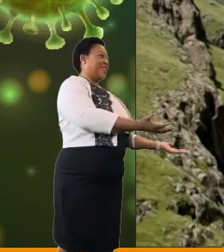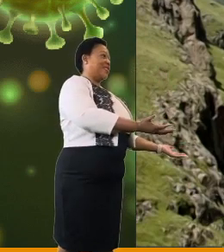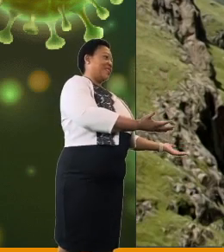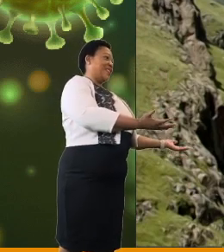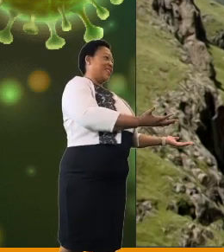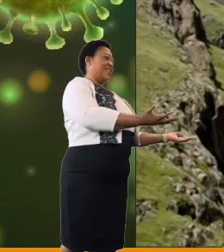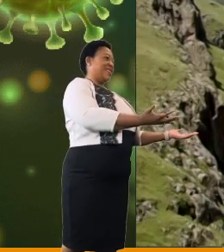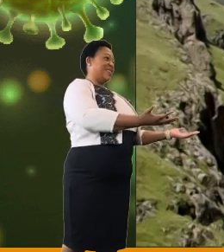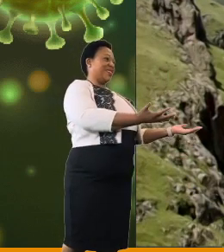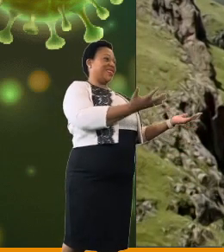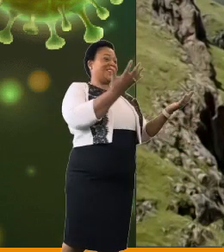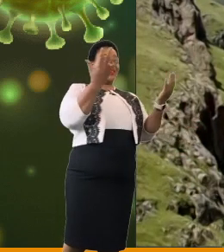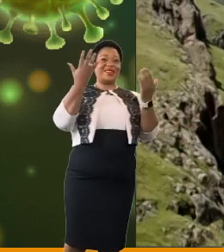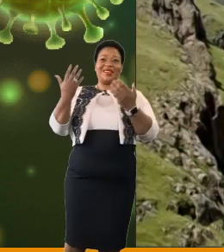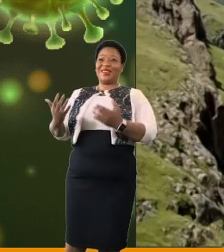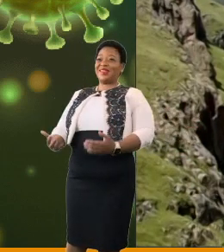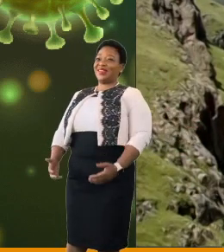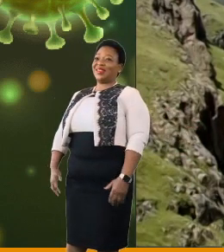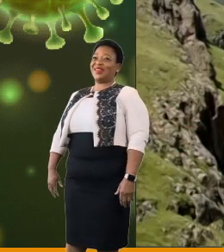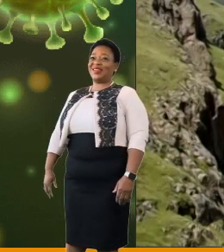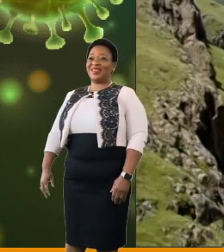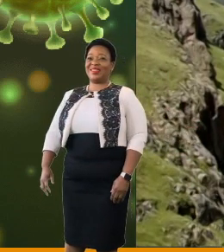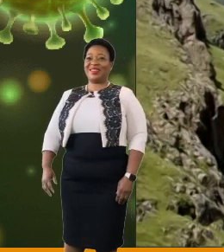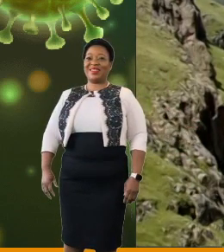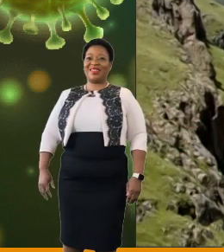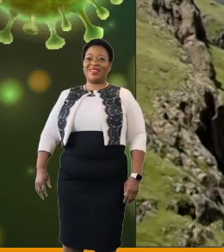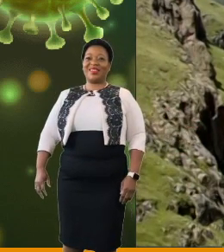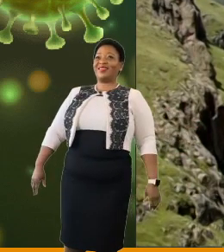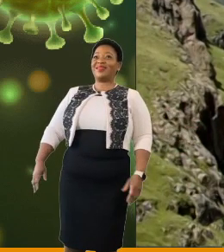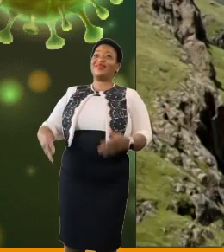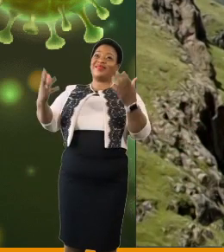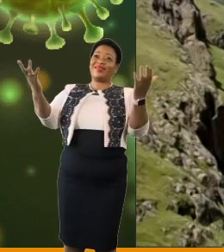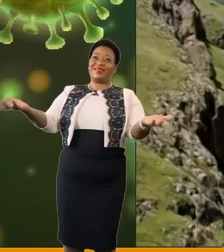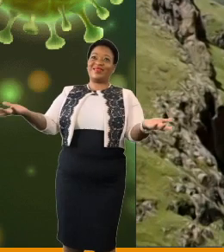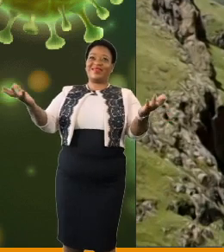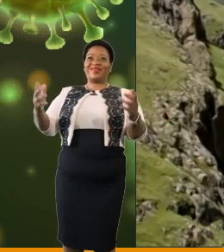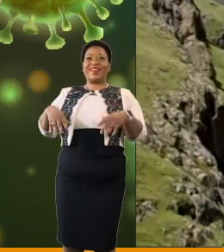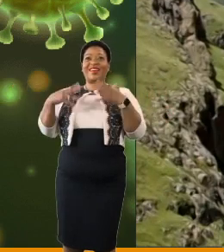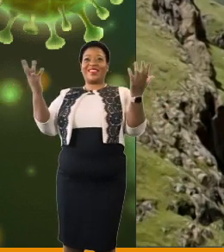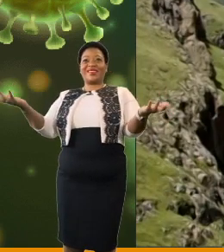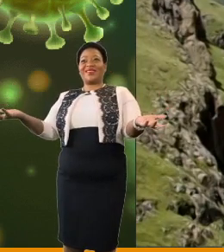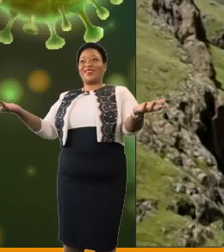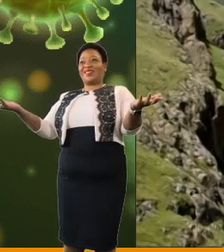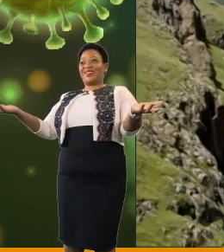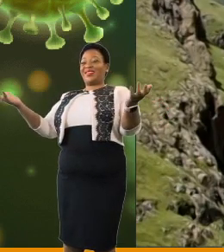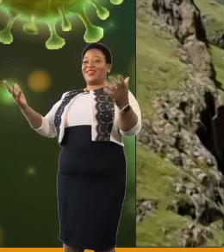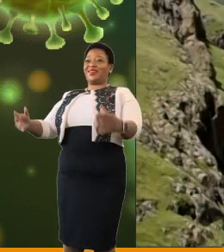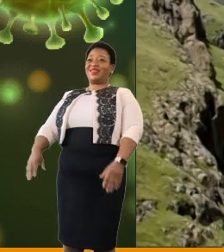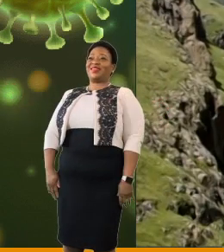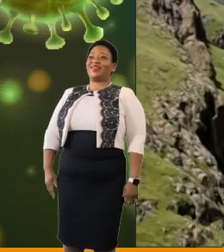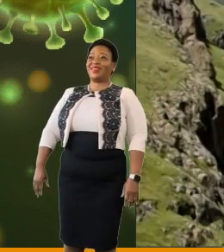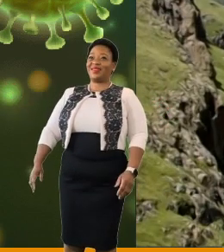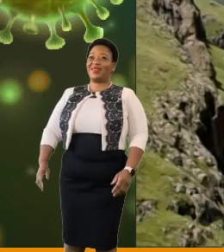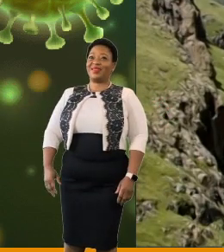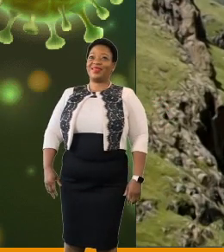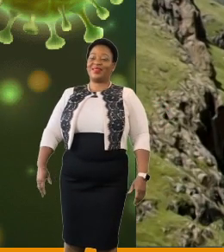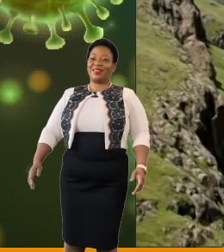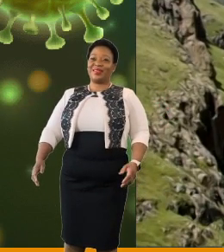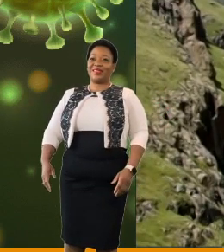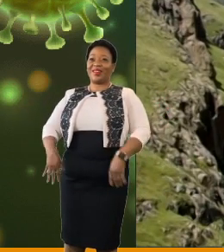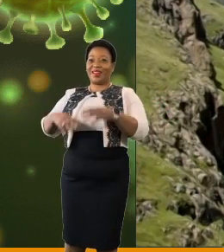forward. I've seen Tulani appearing on the screen. I think he's had some technical